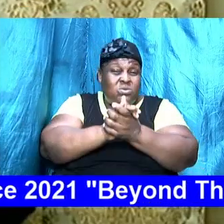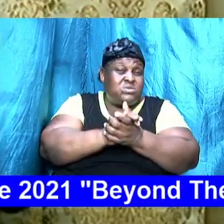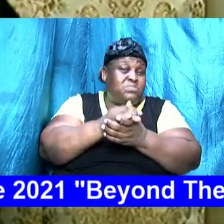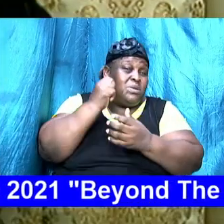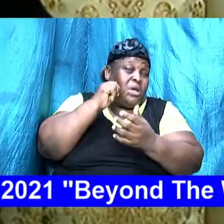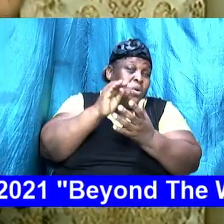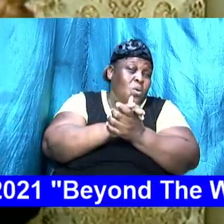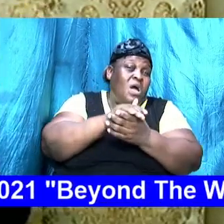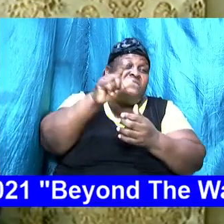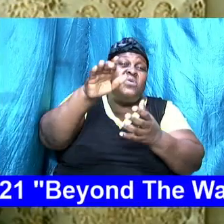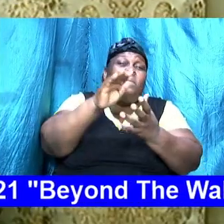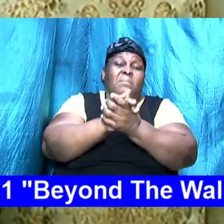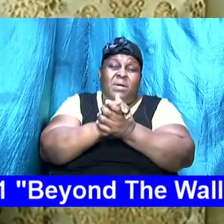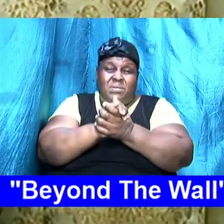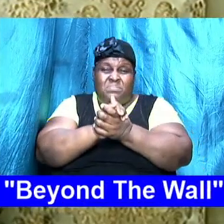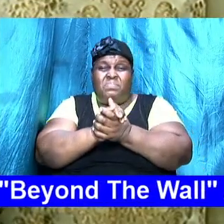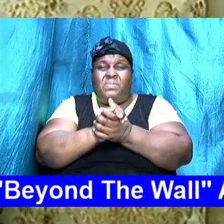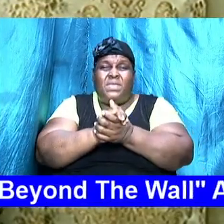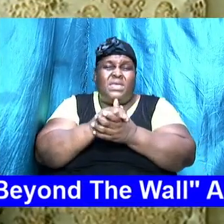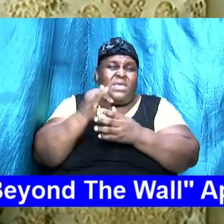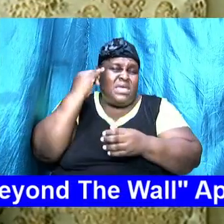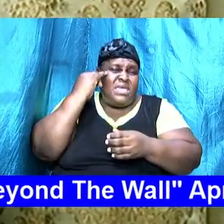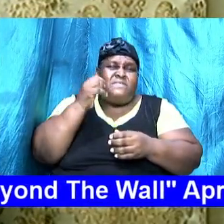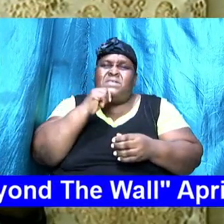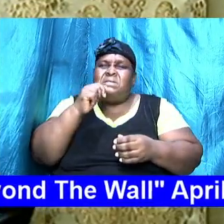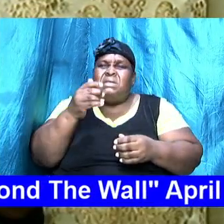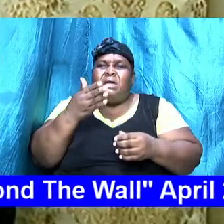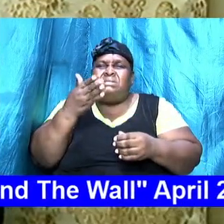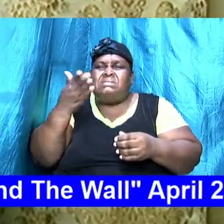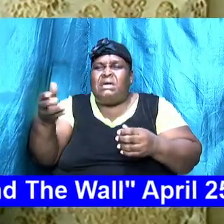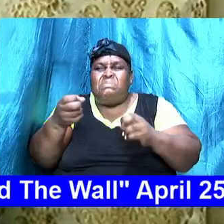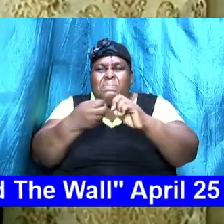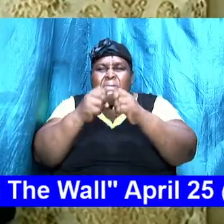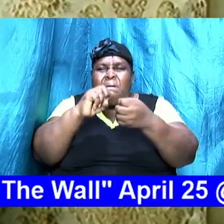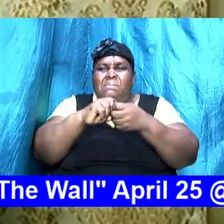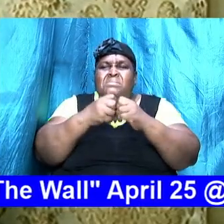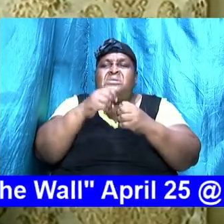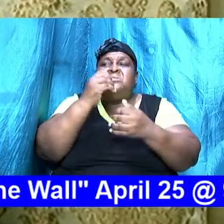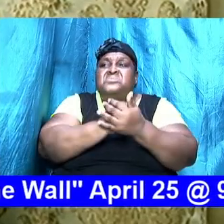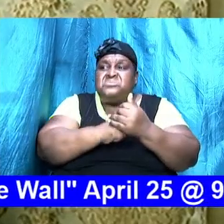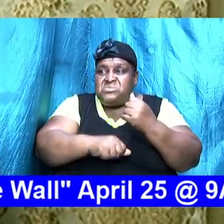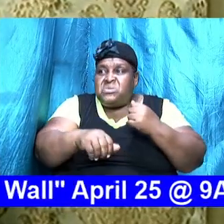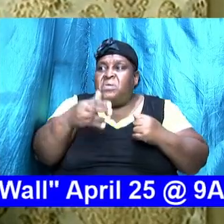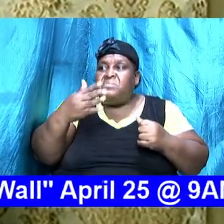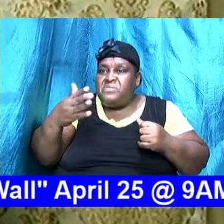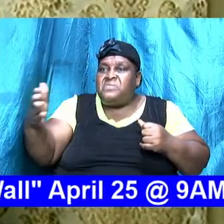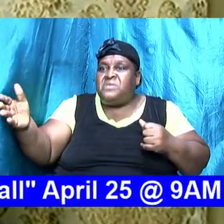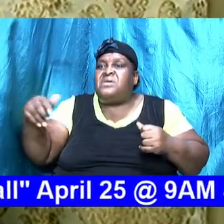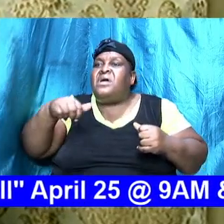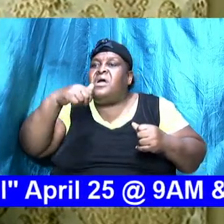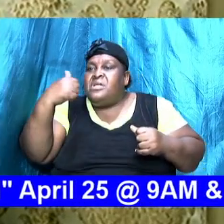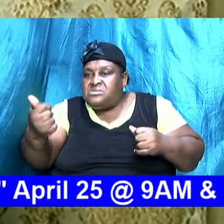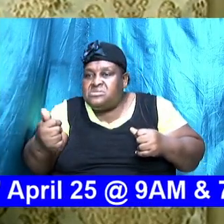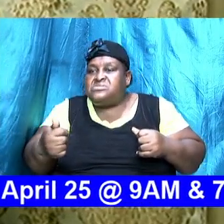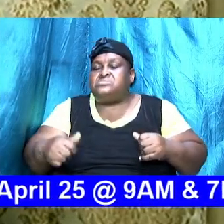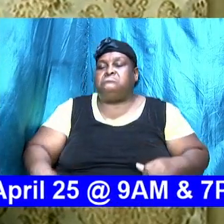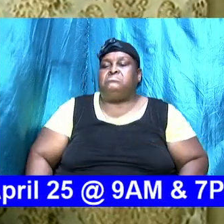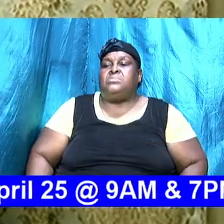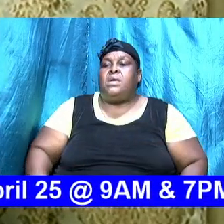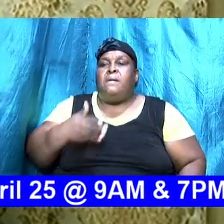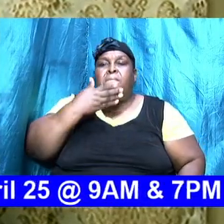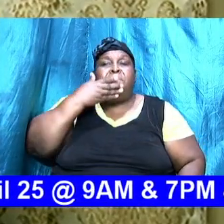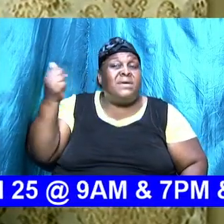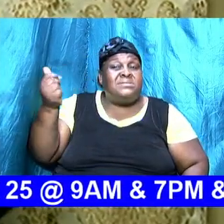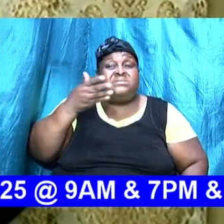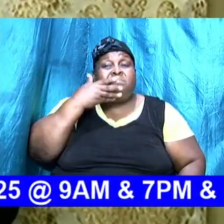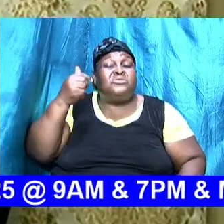experience. If it's not that, it's going to be something else. I'm telling us, our best bet is to try to make what we